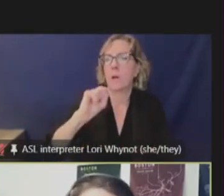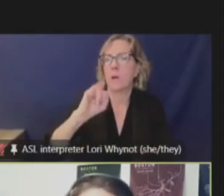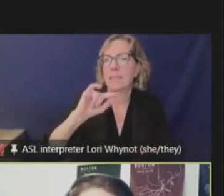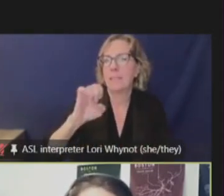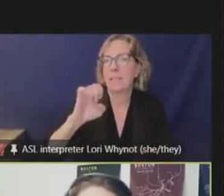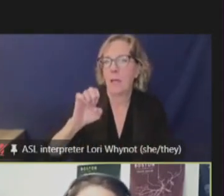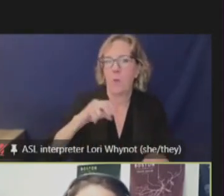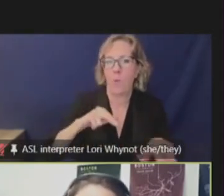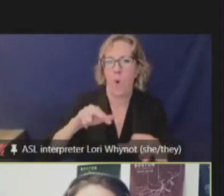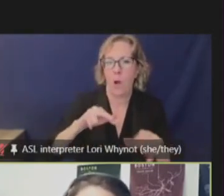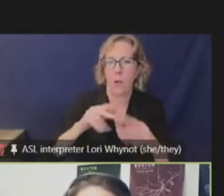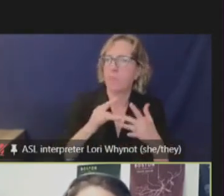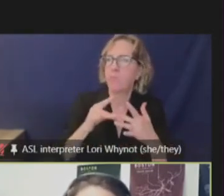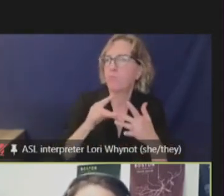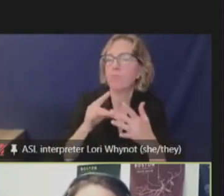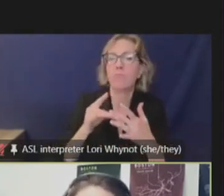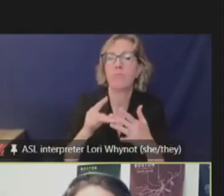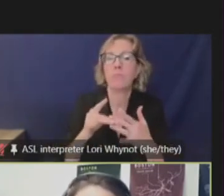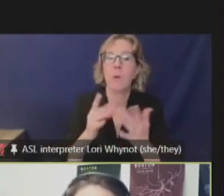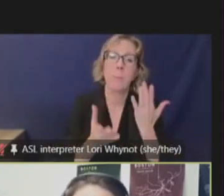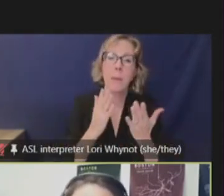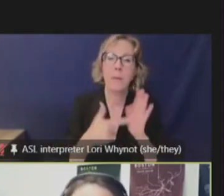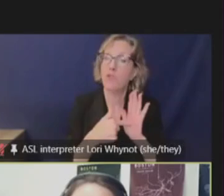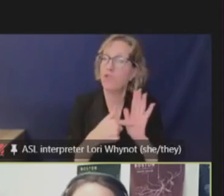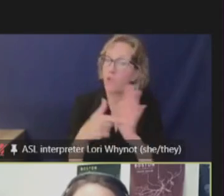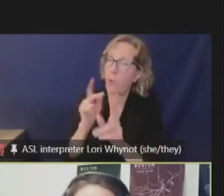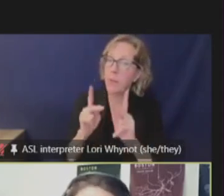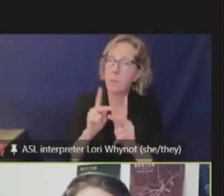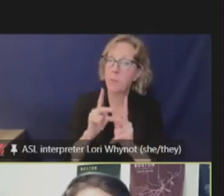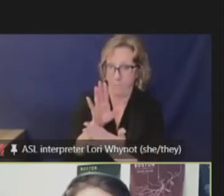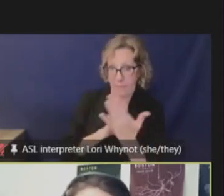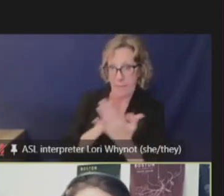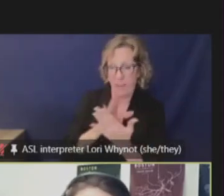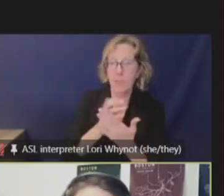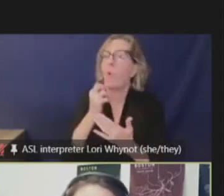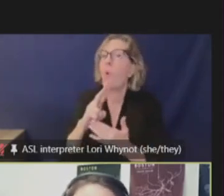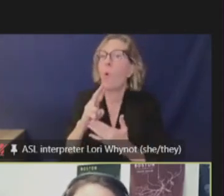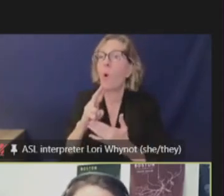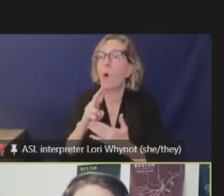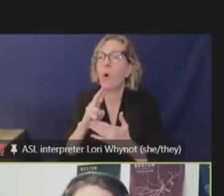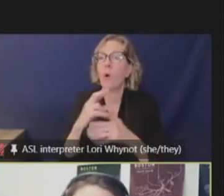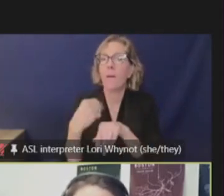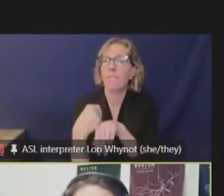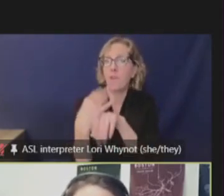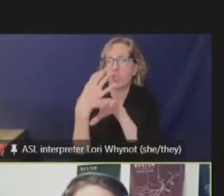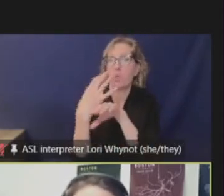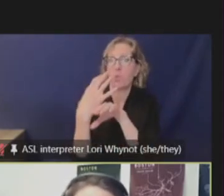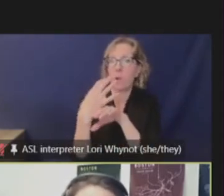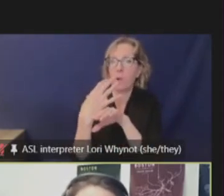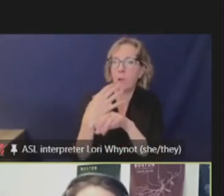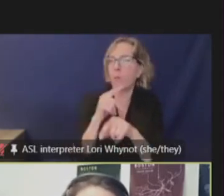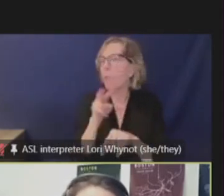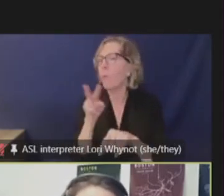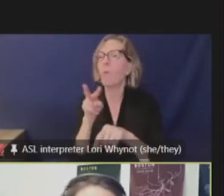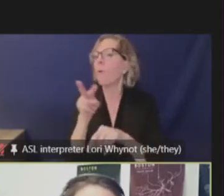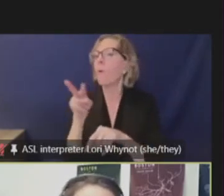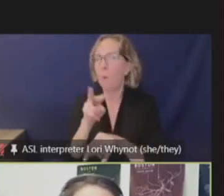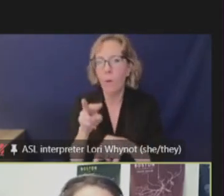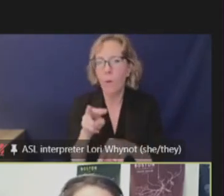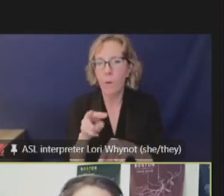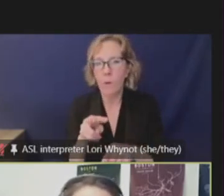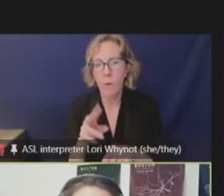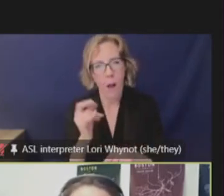walking people around, either virtually or in person, that the way in which we hold site walks really works well for folks with